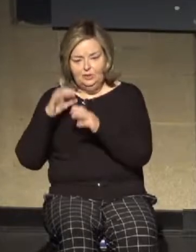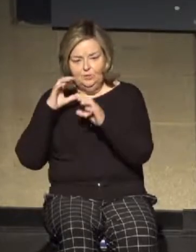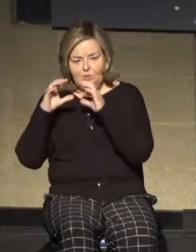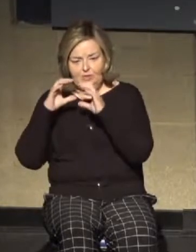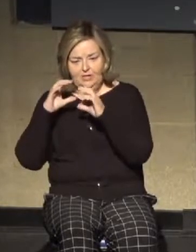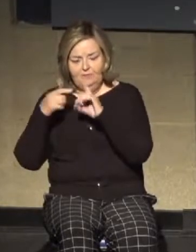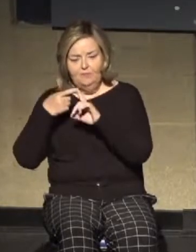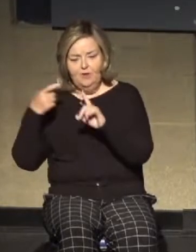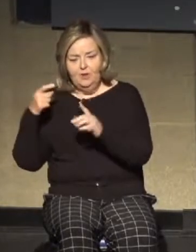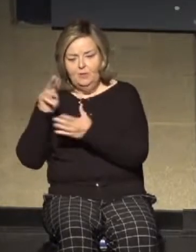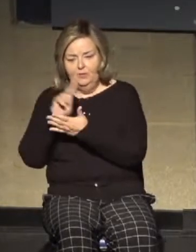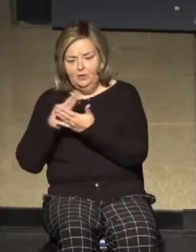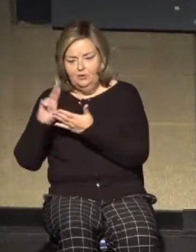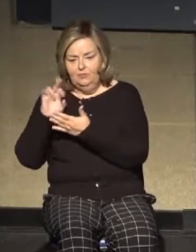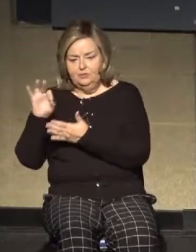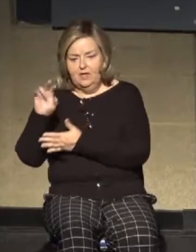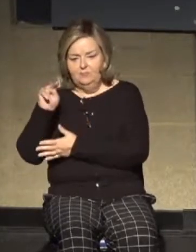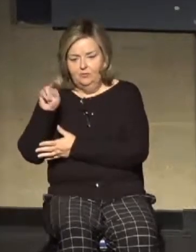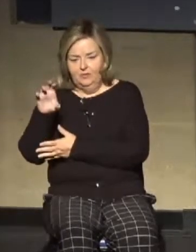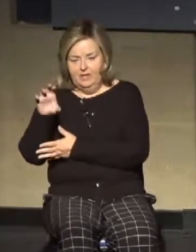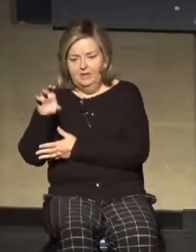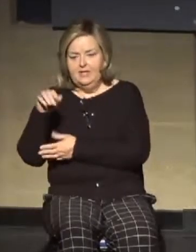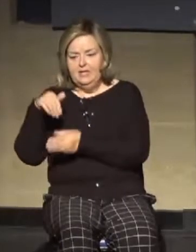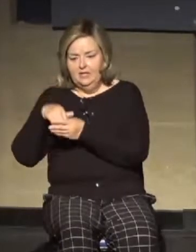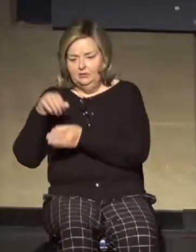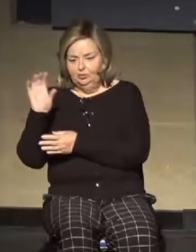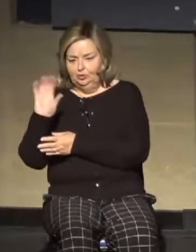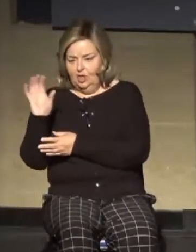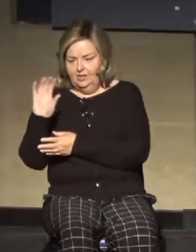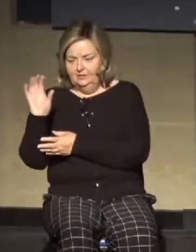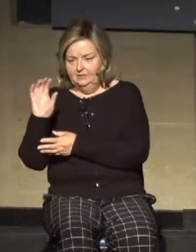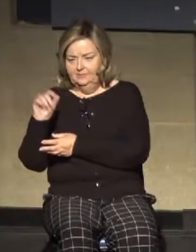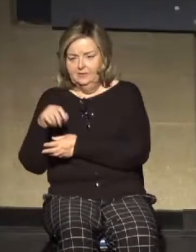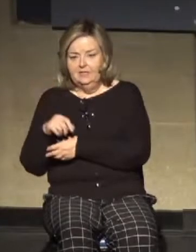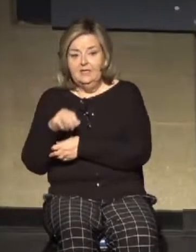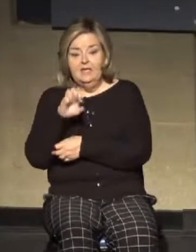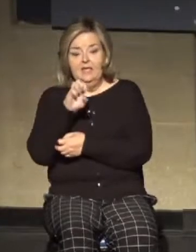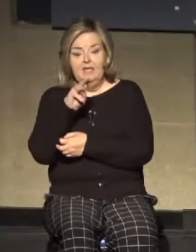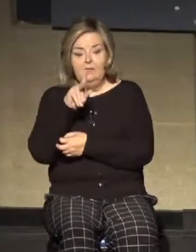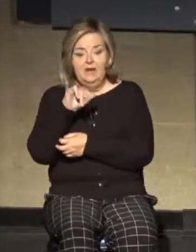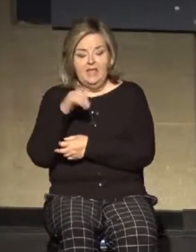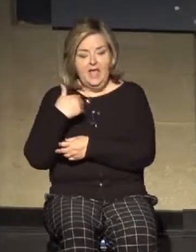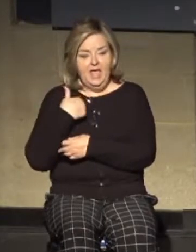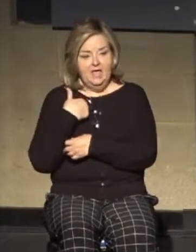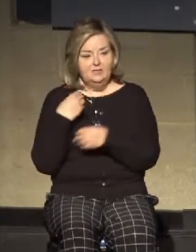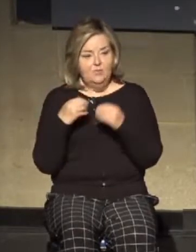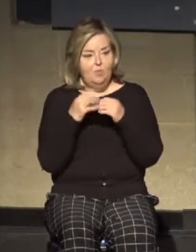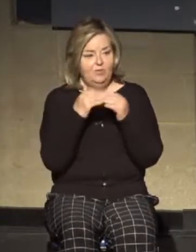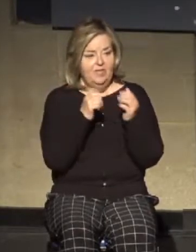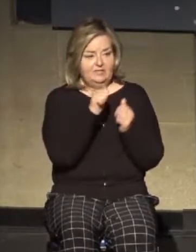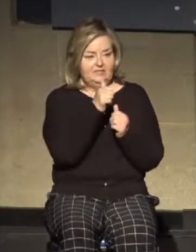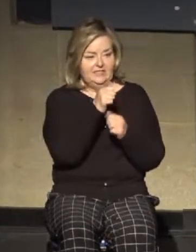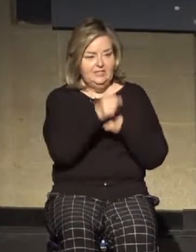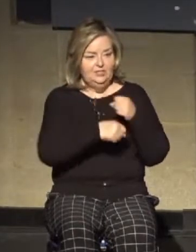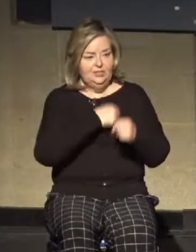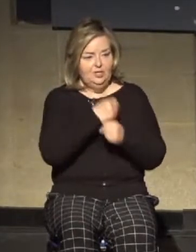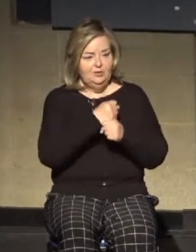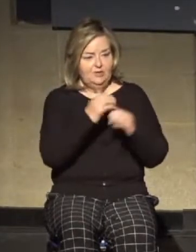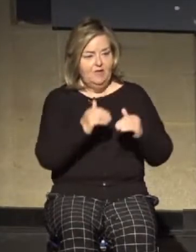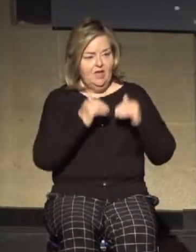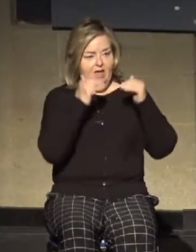communication from the University of North Carolina at Charlotte. Emily has over 10 years of higher education